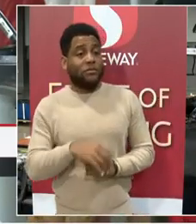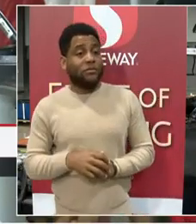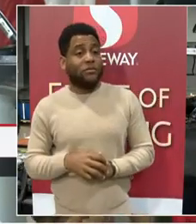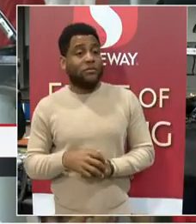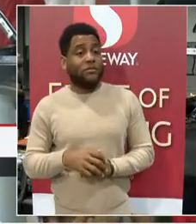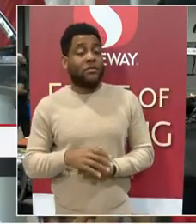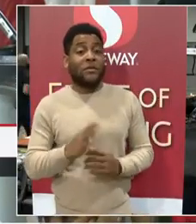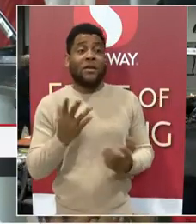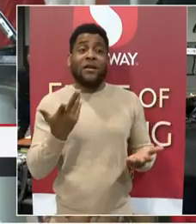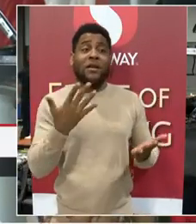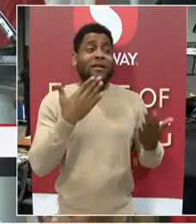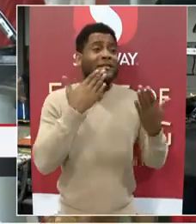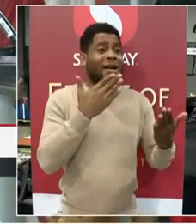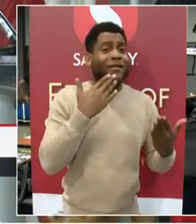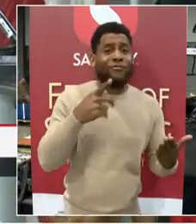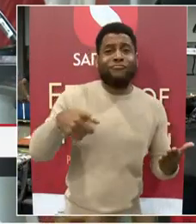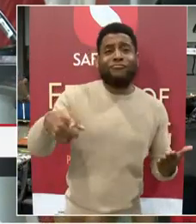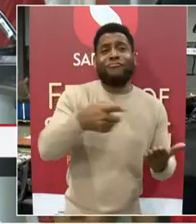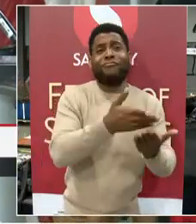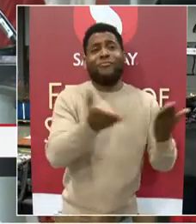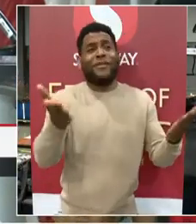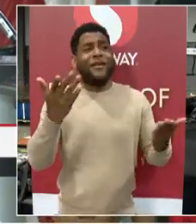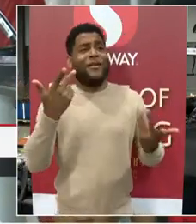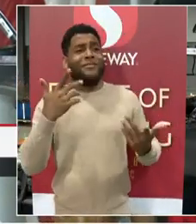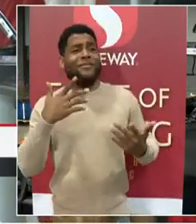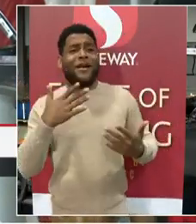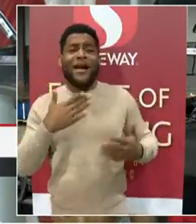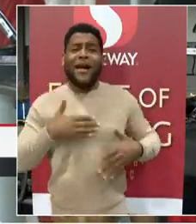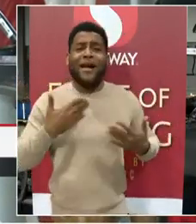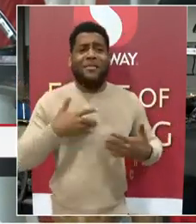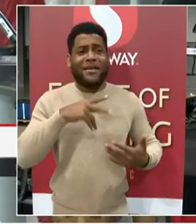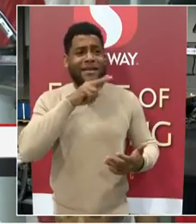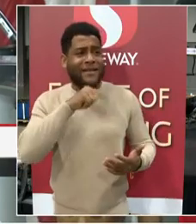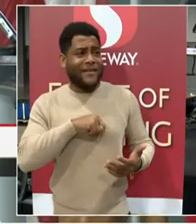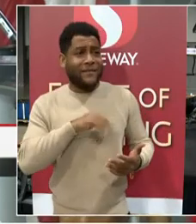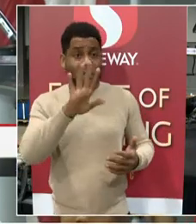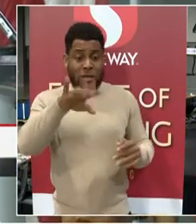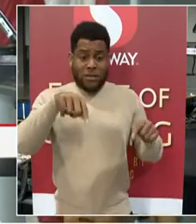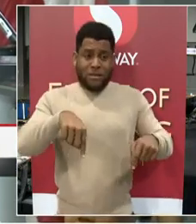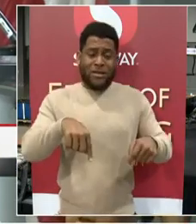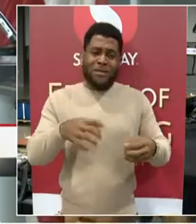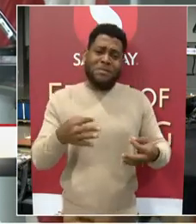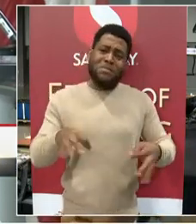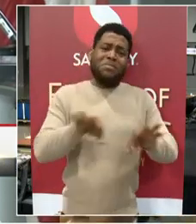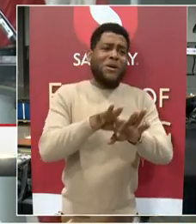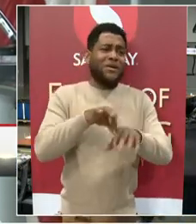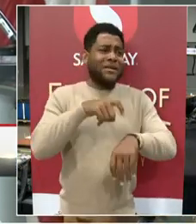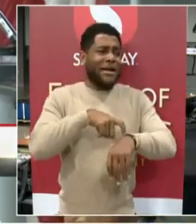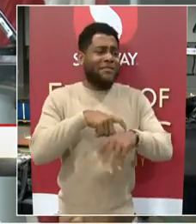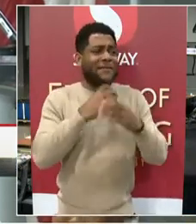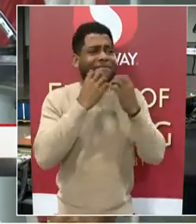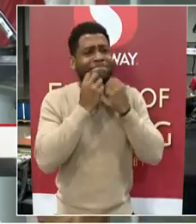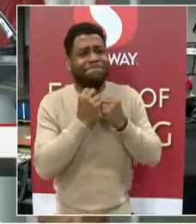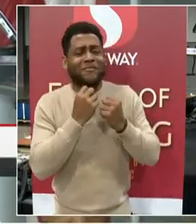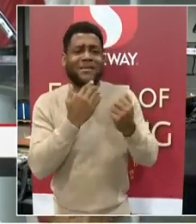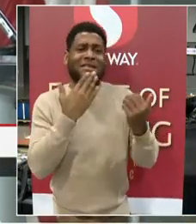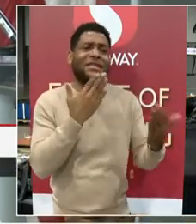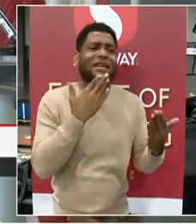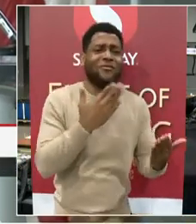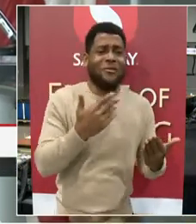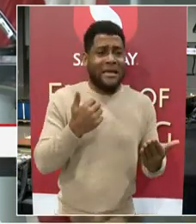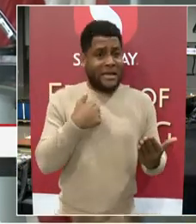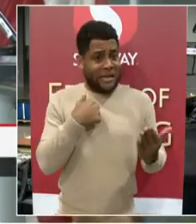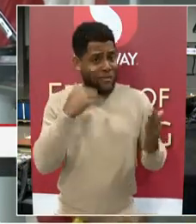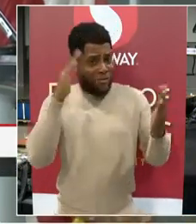Councilmember Gray, in this season of giving thanks, we wish you a day filled with love, joy, and safety during